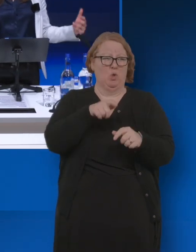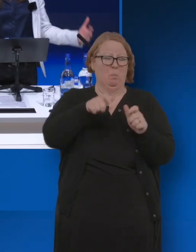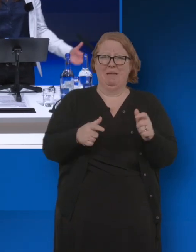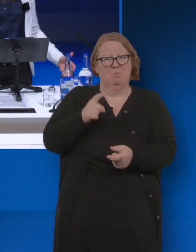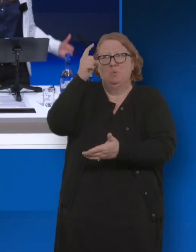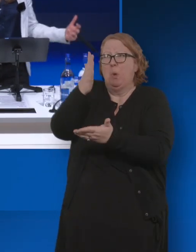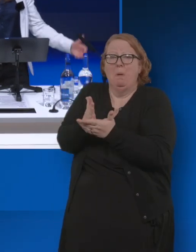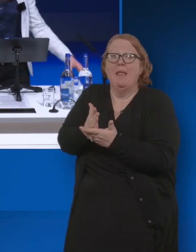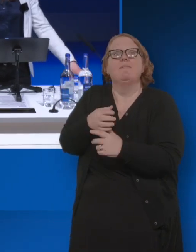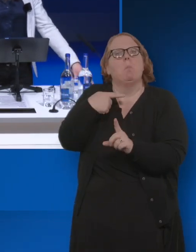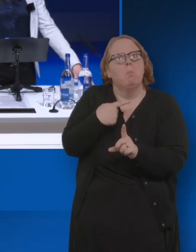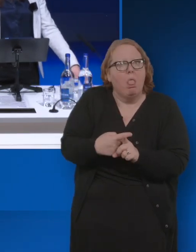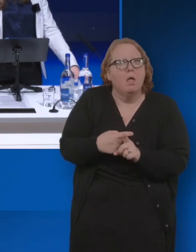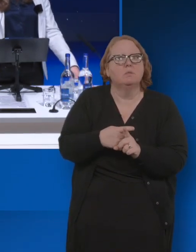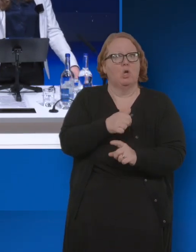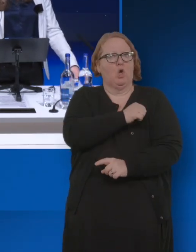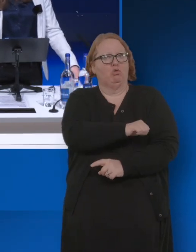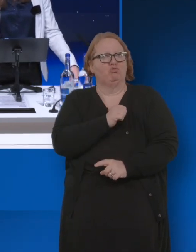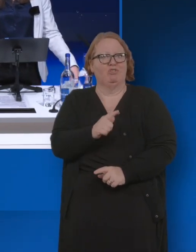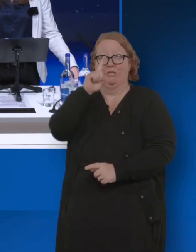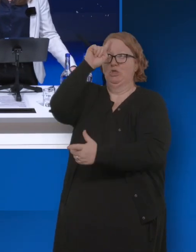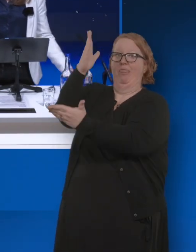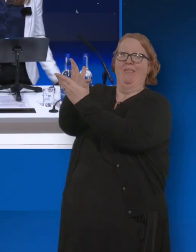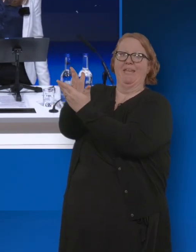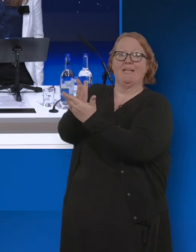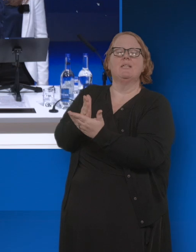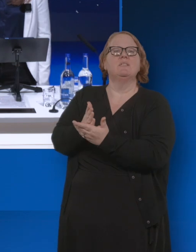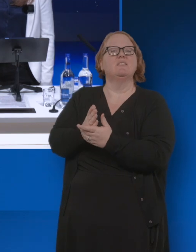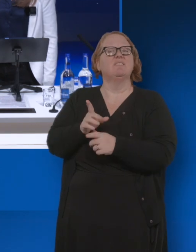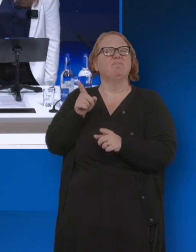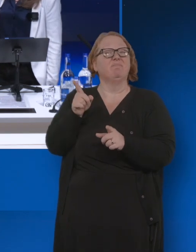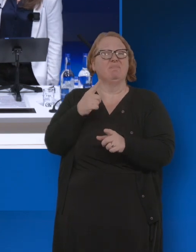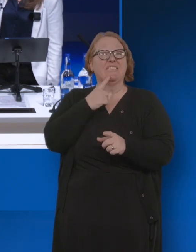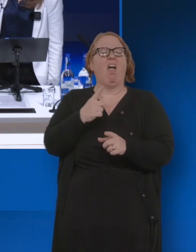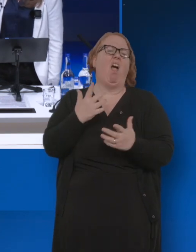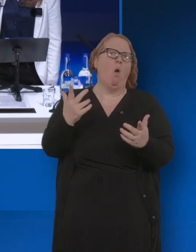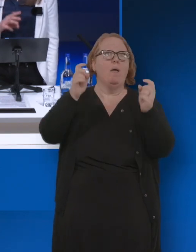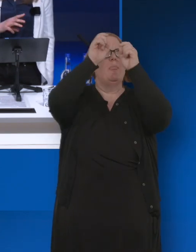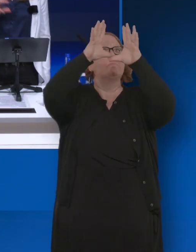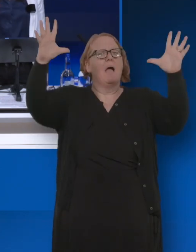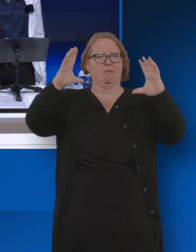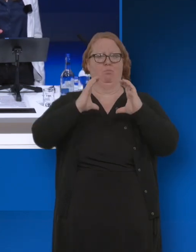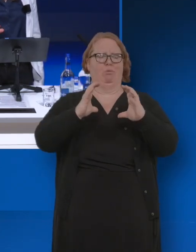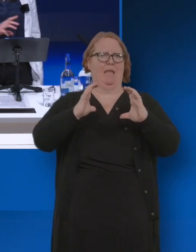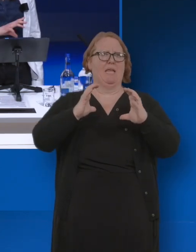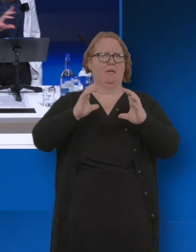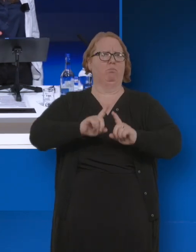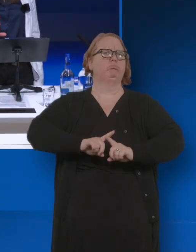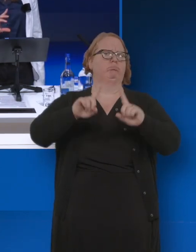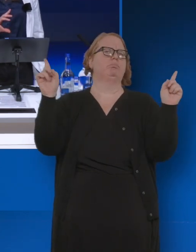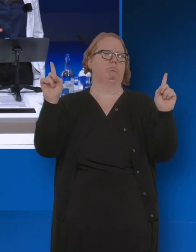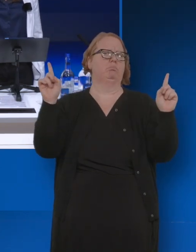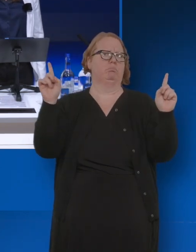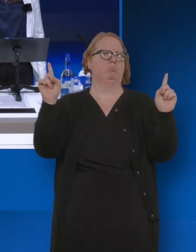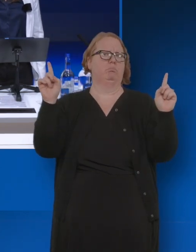philosophers, atheists, and agnostics, as well as Christian theists, that make the case that mind and brain are